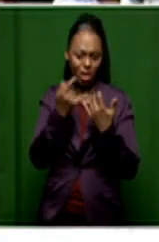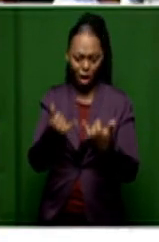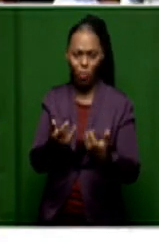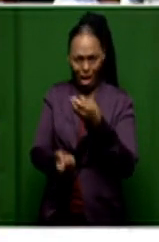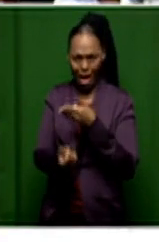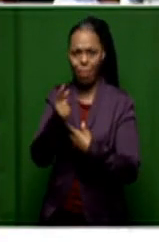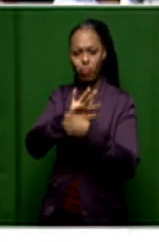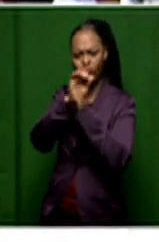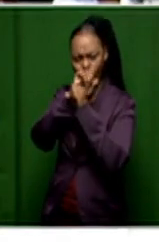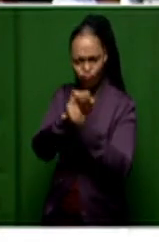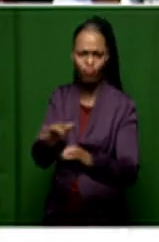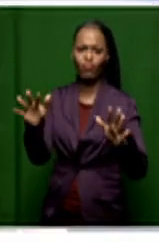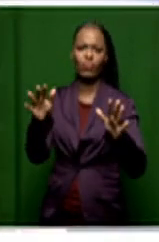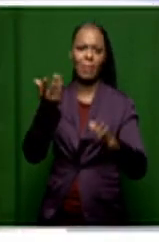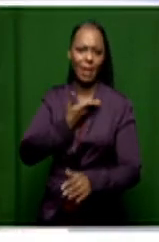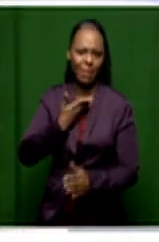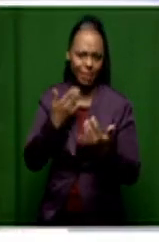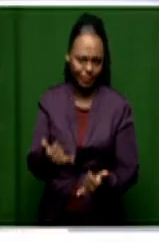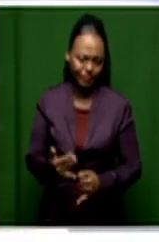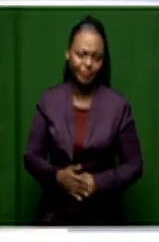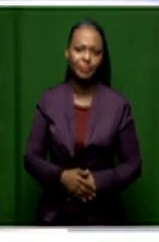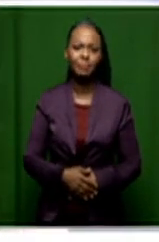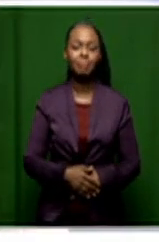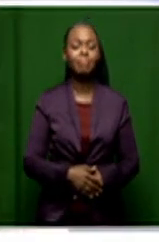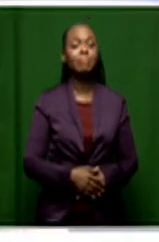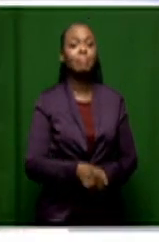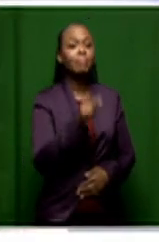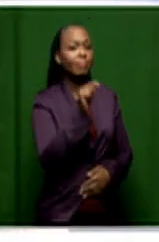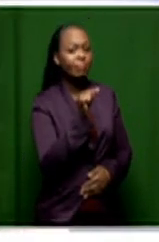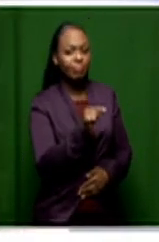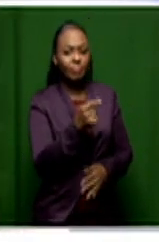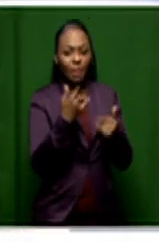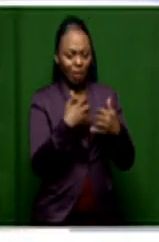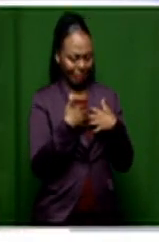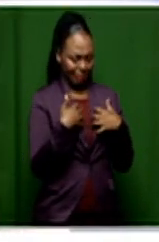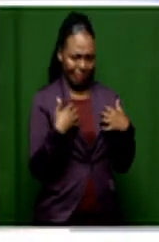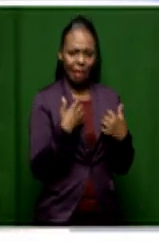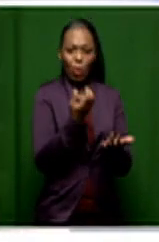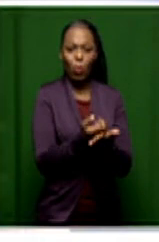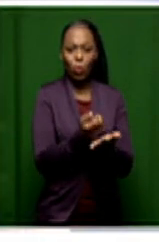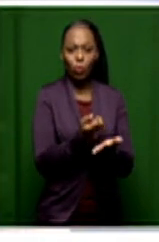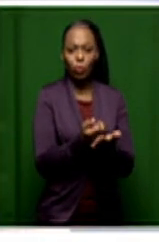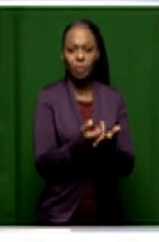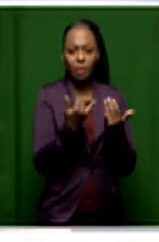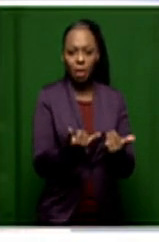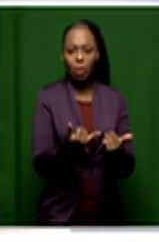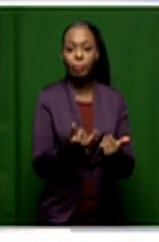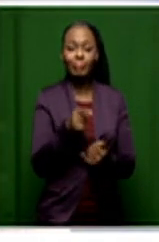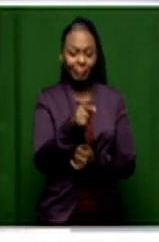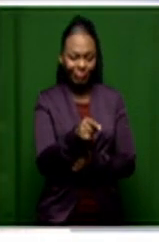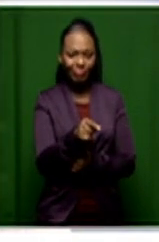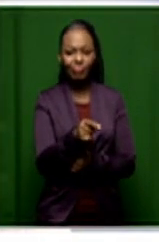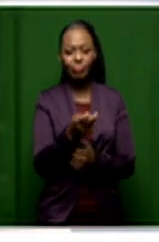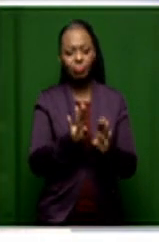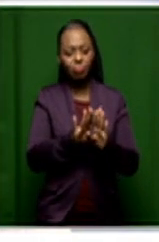the impact of the devastation of the economy at the moment, no doubt that the easing of